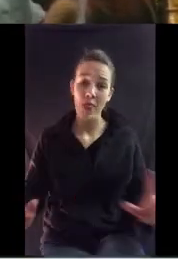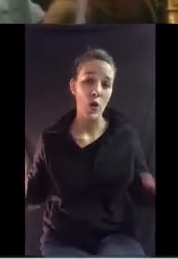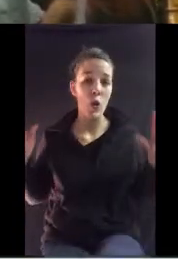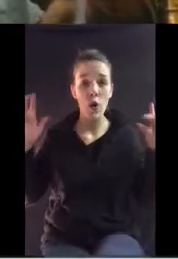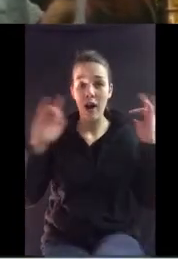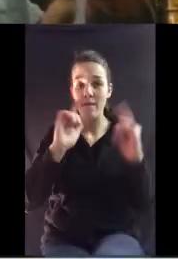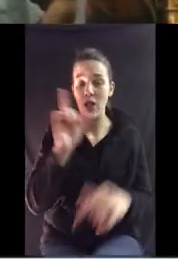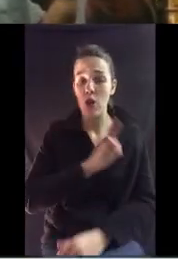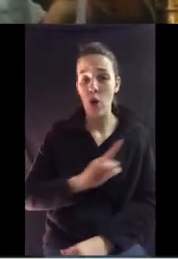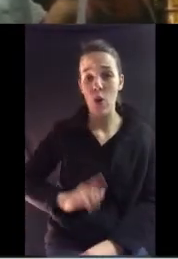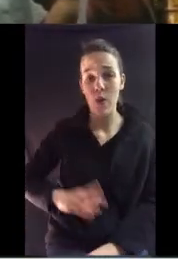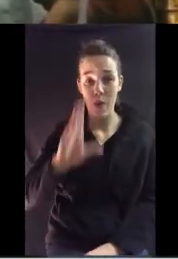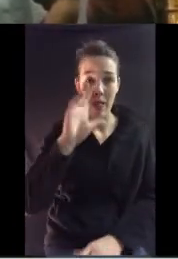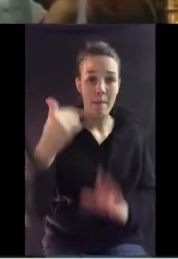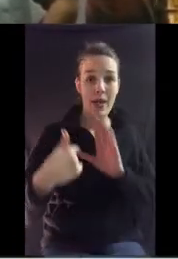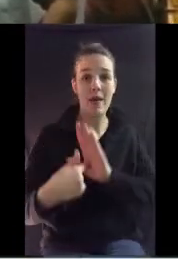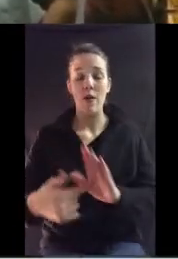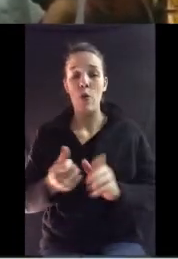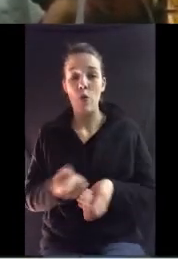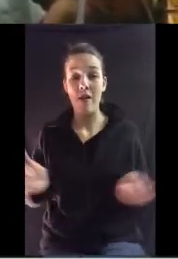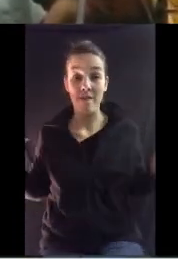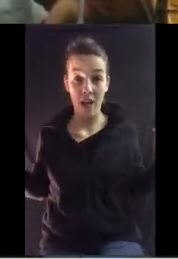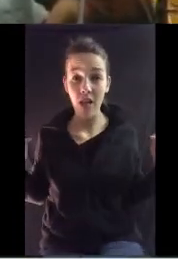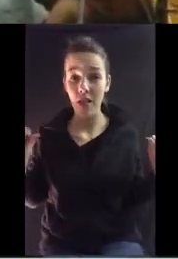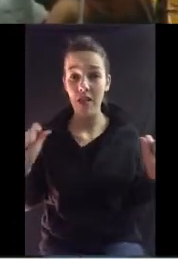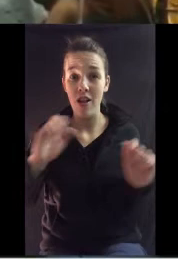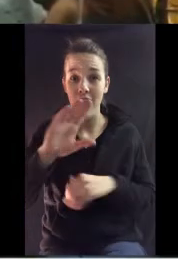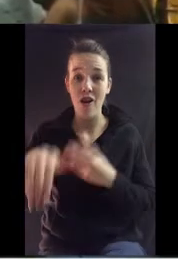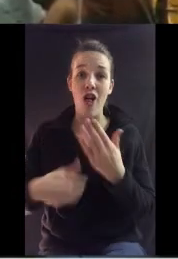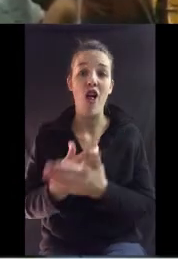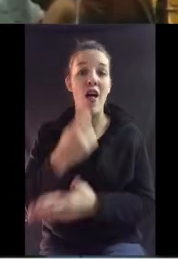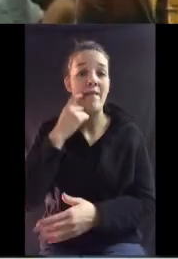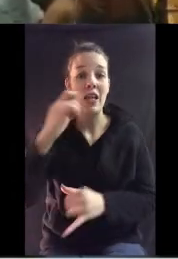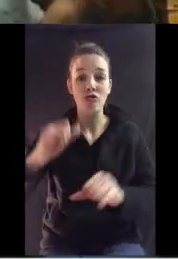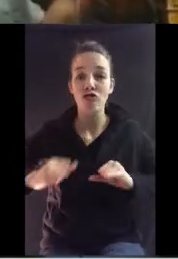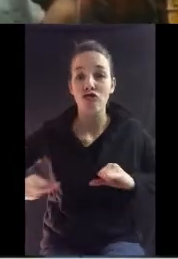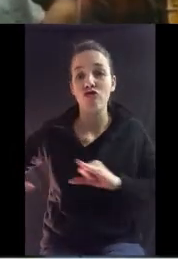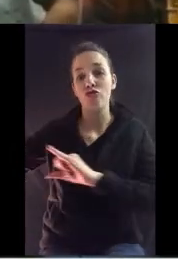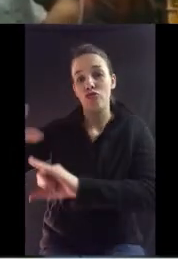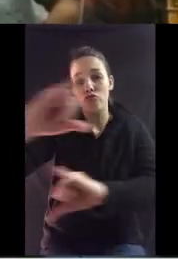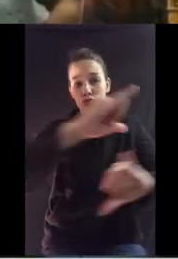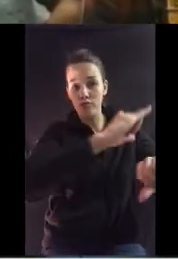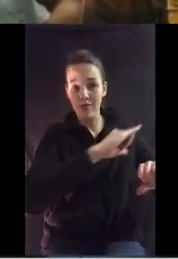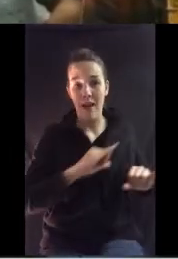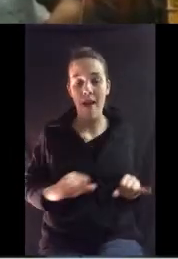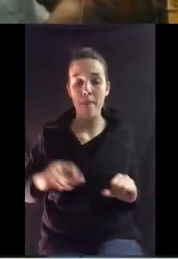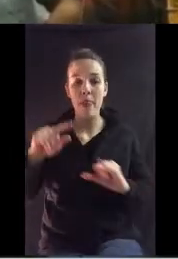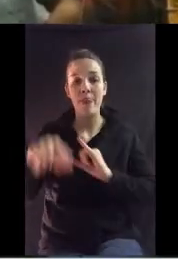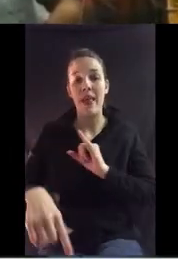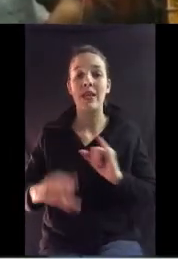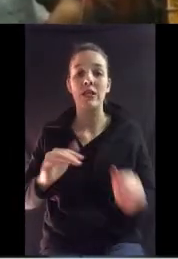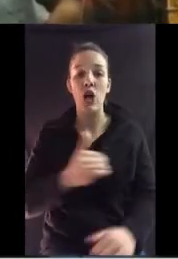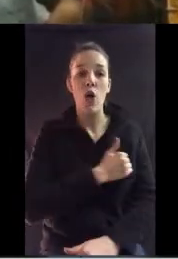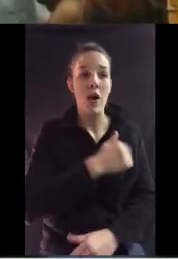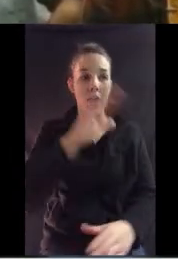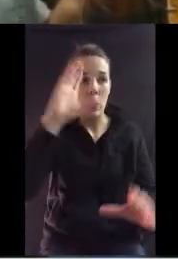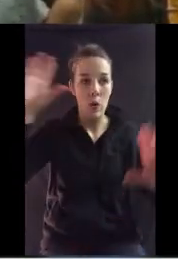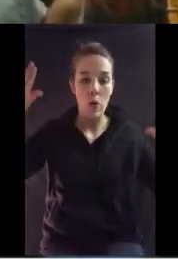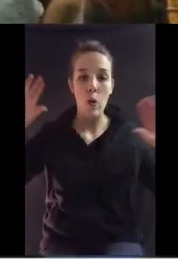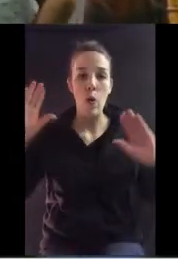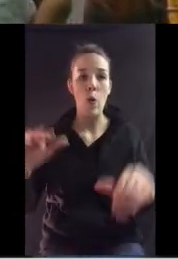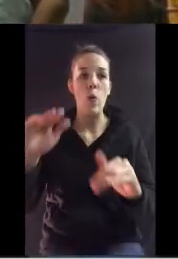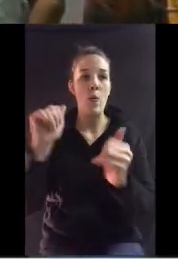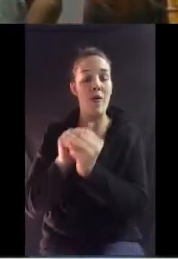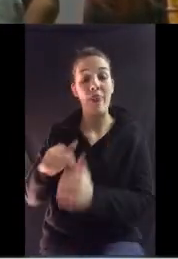straight. And the glory of the Lord shall be revealed, and all flesh shall see it together. This